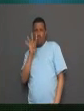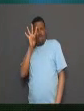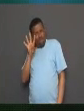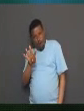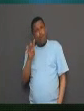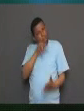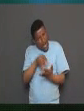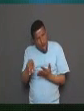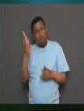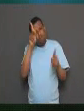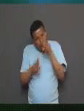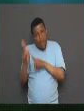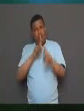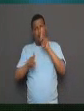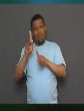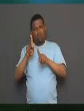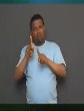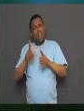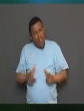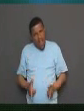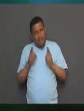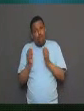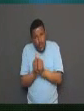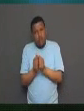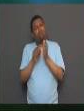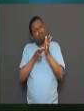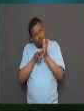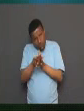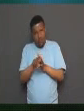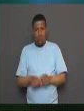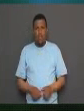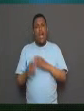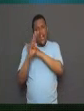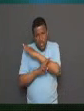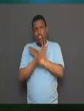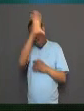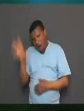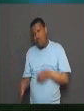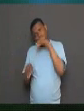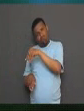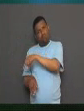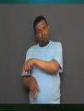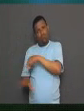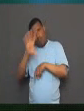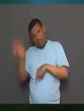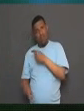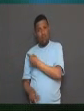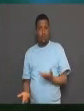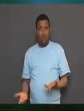22.4 million people were living with AIDS in the region of Africa,